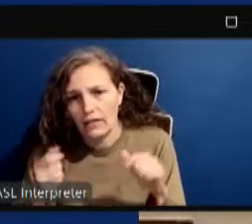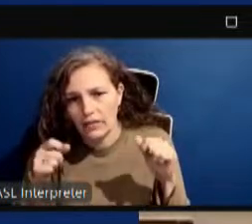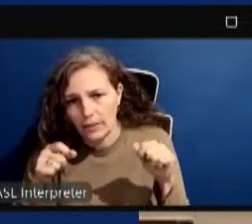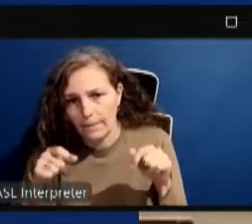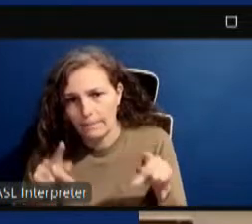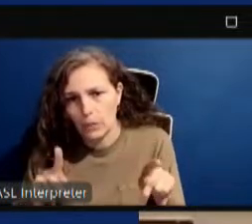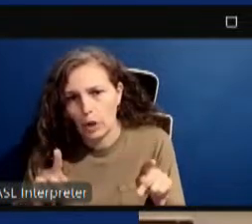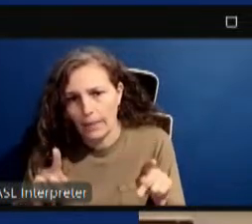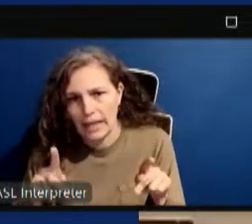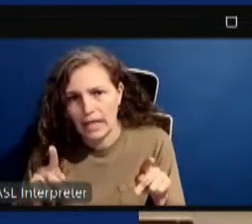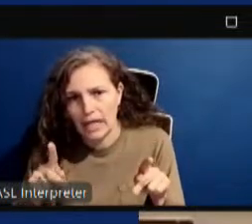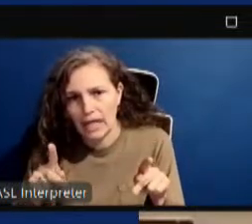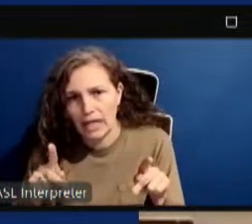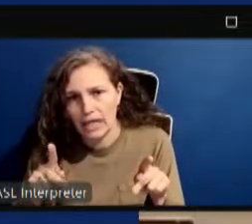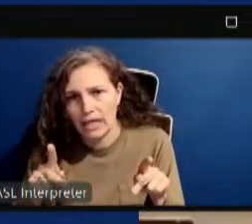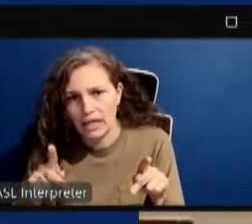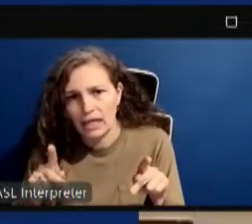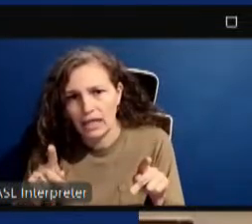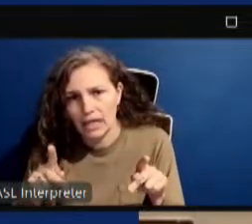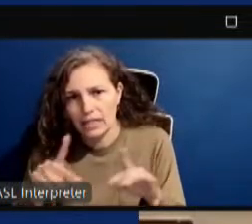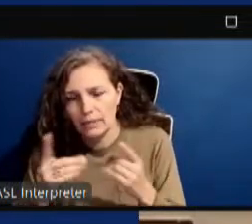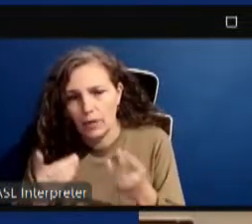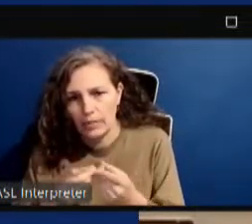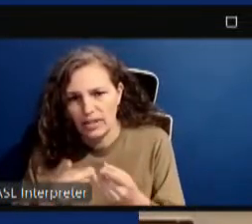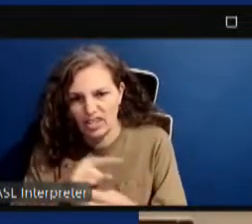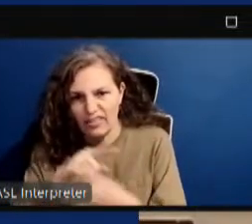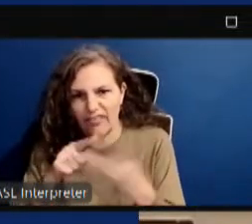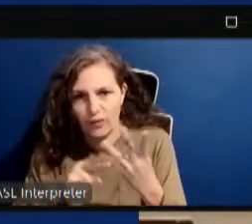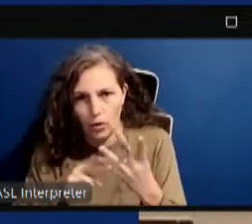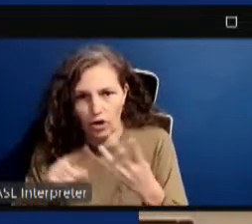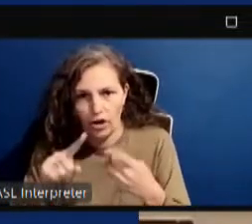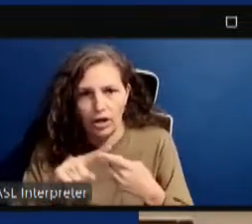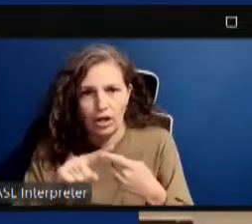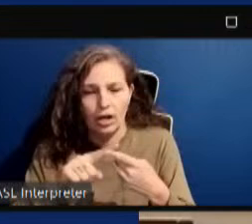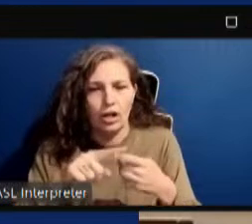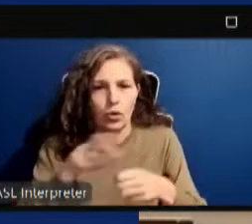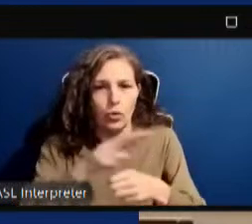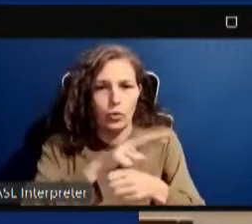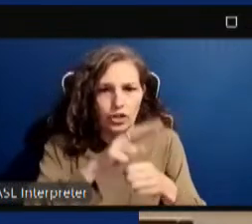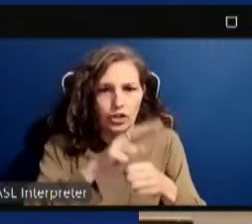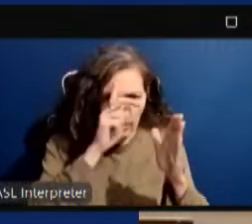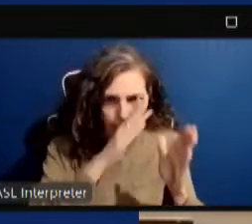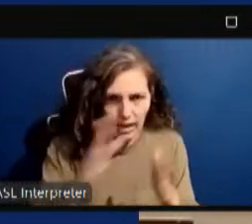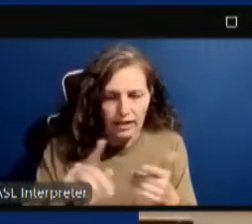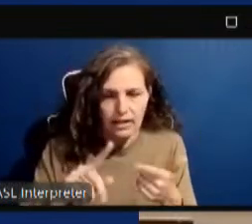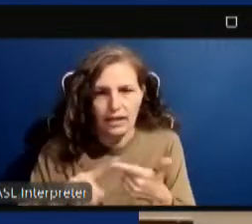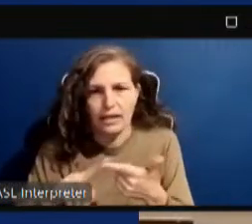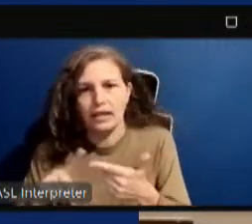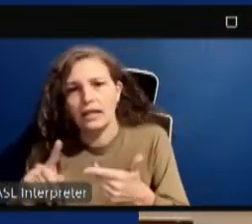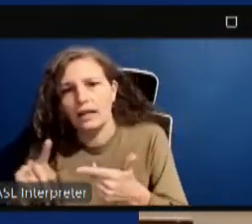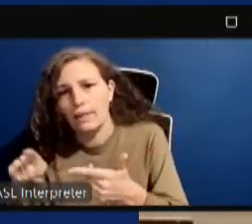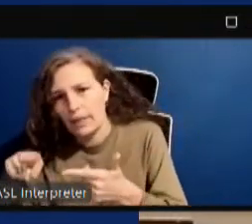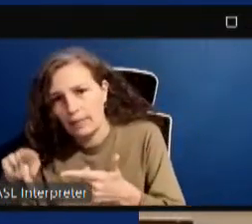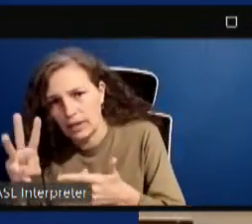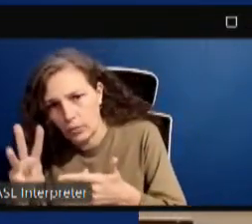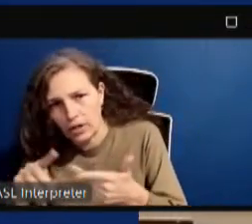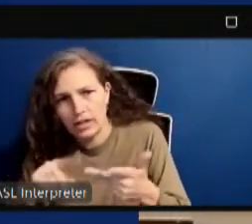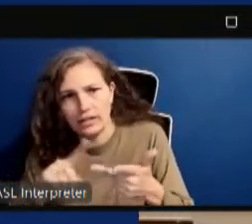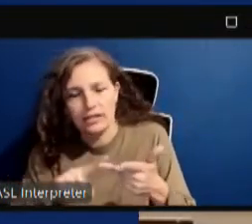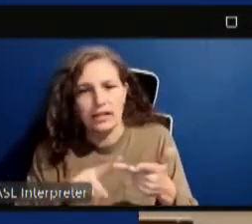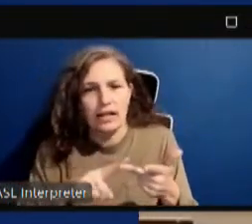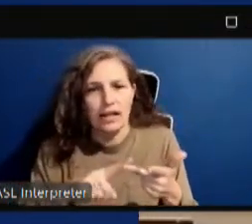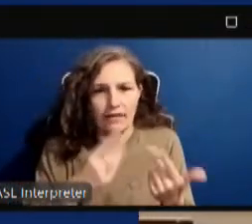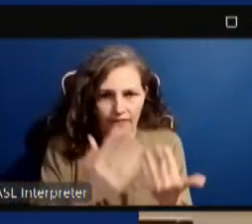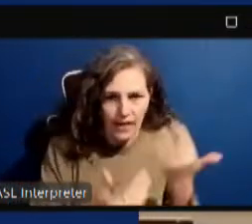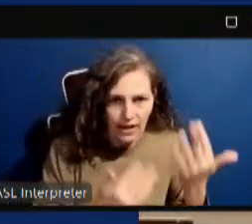the 4 major permitting departments, which includes regional planning, public works, fire, and public health, are